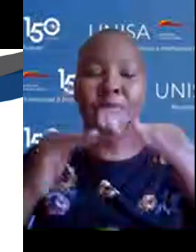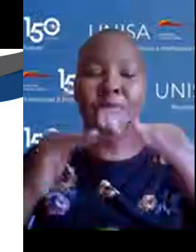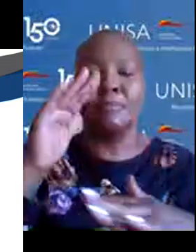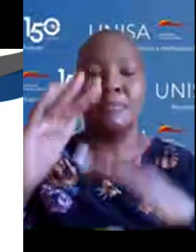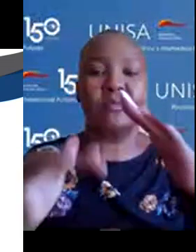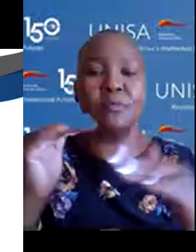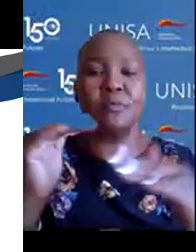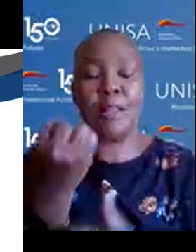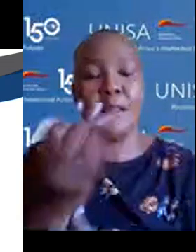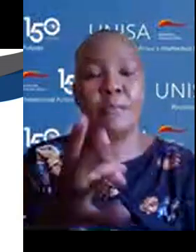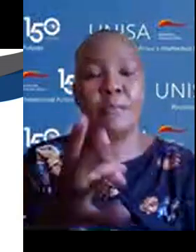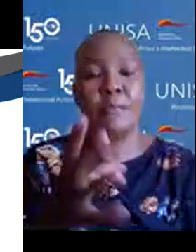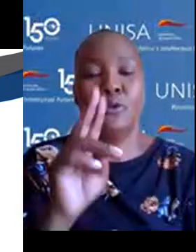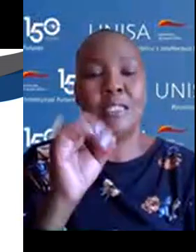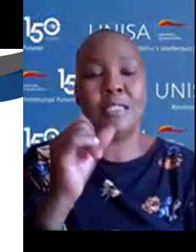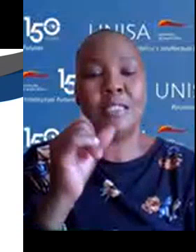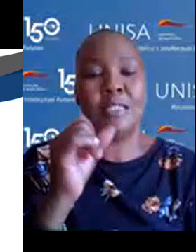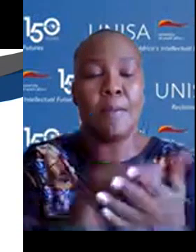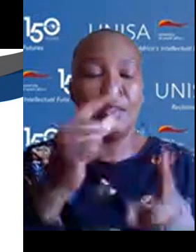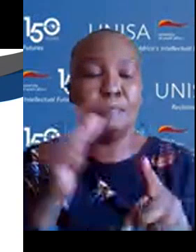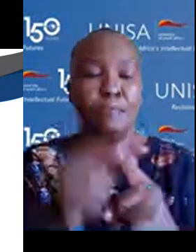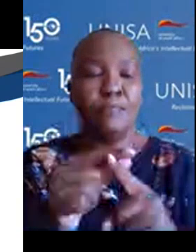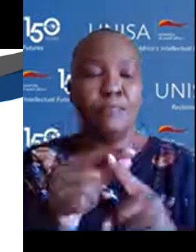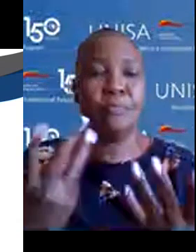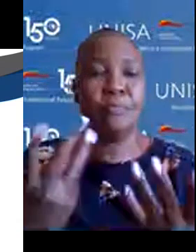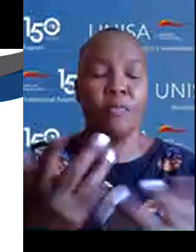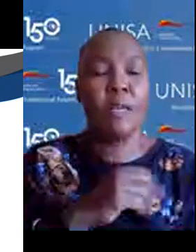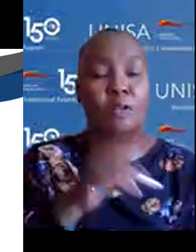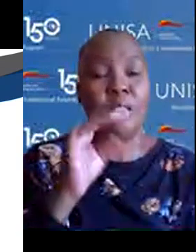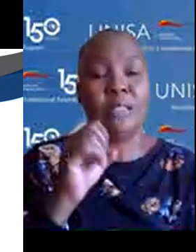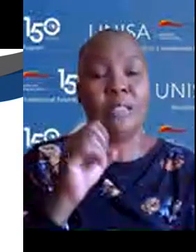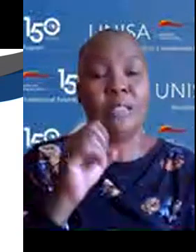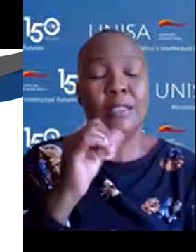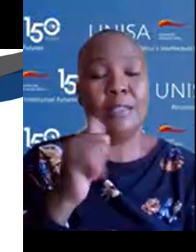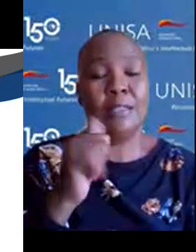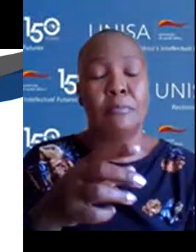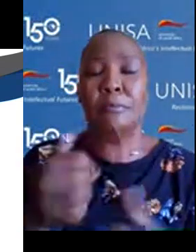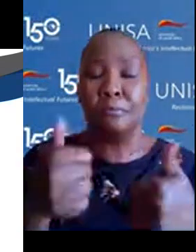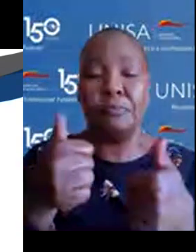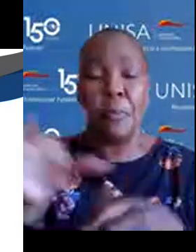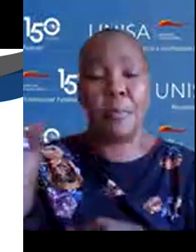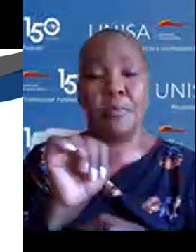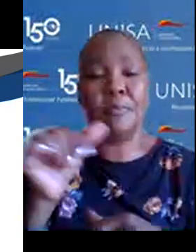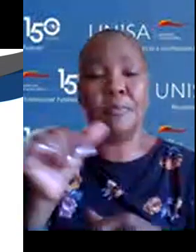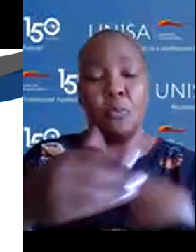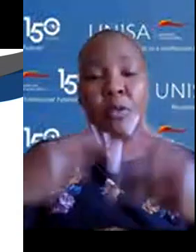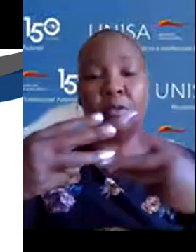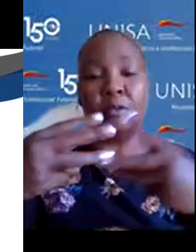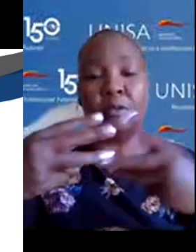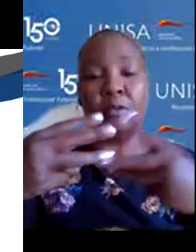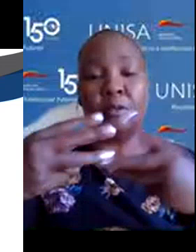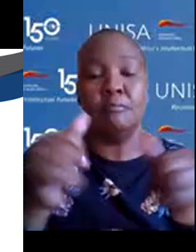password. So when MyUnisa is up and running again, just go into the watch this